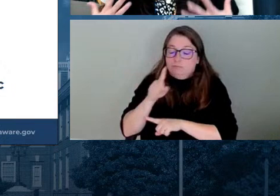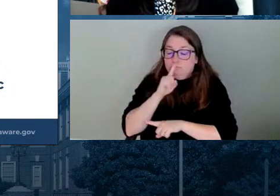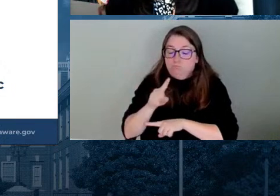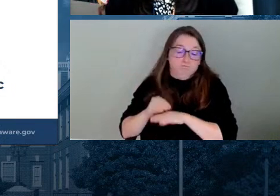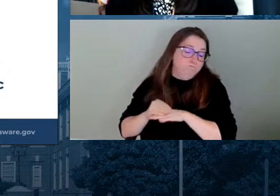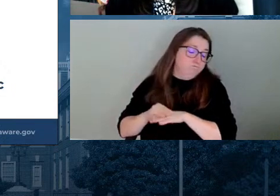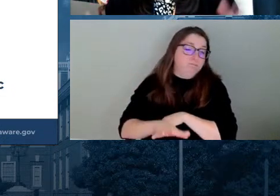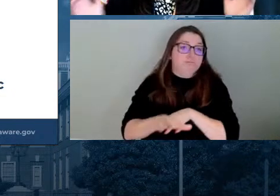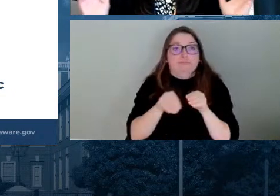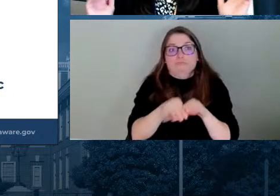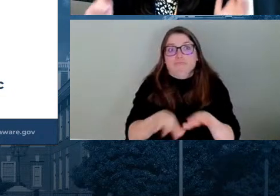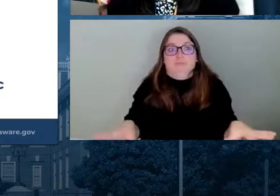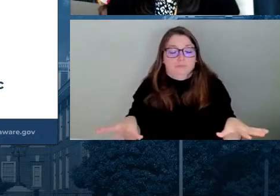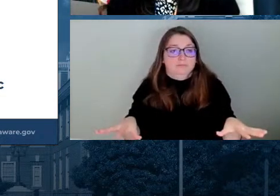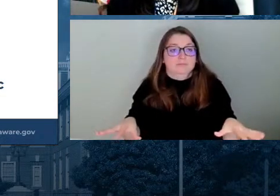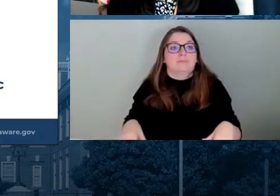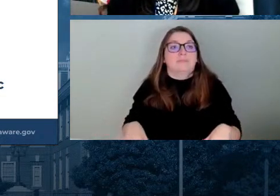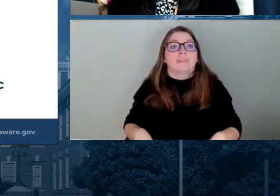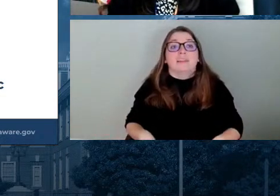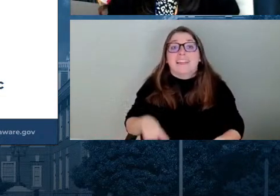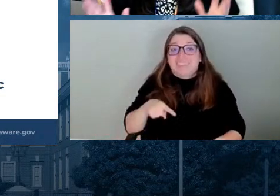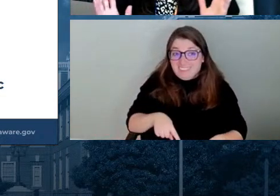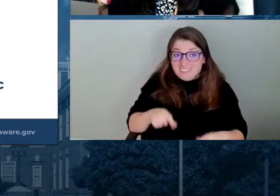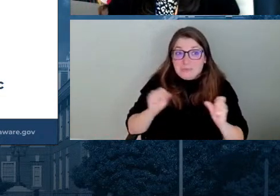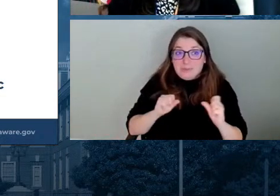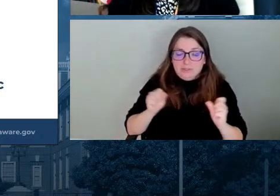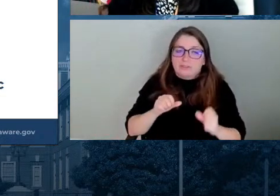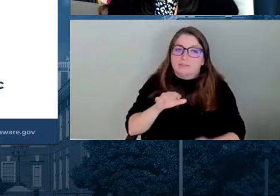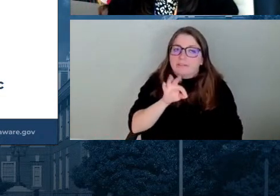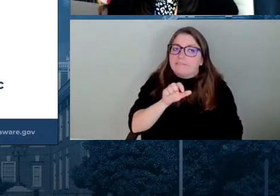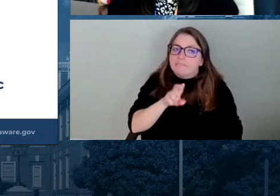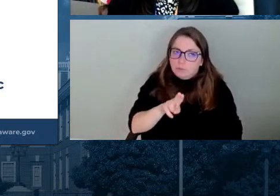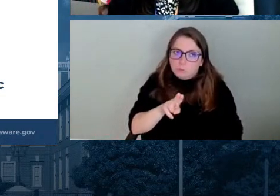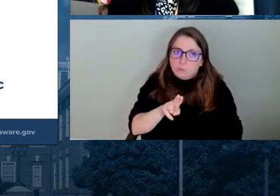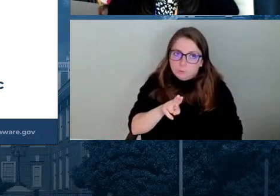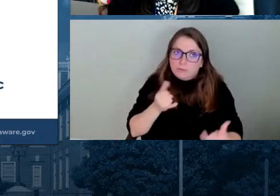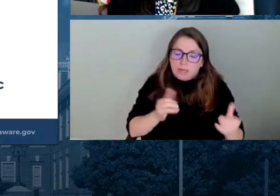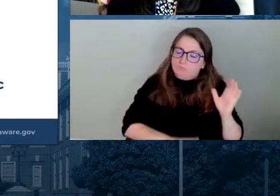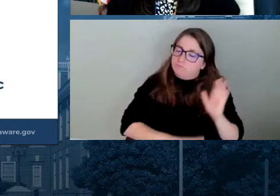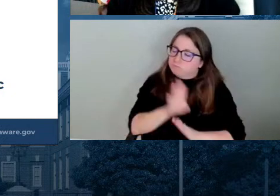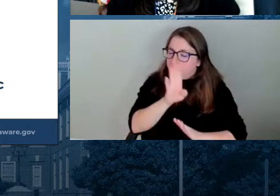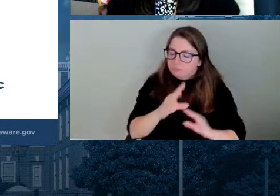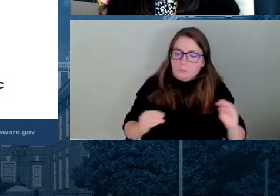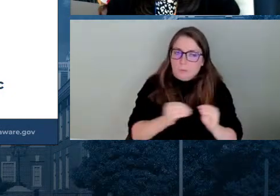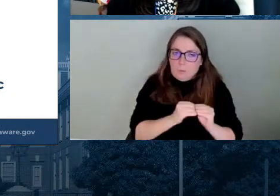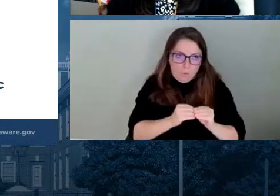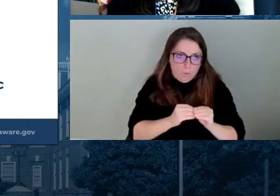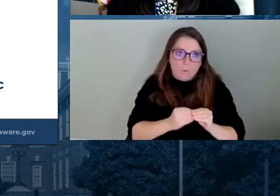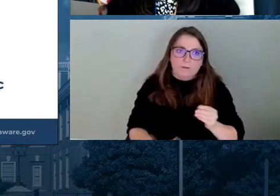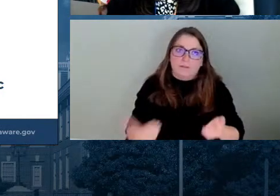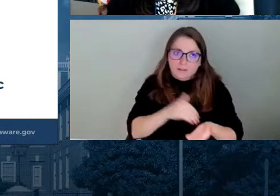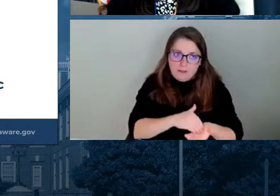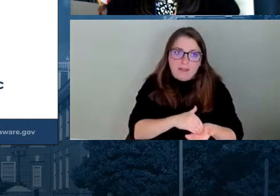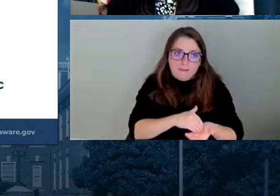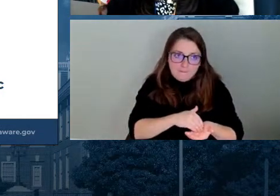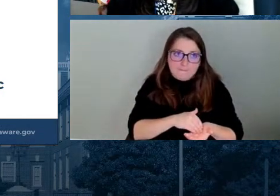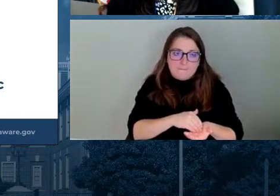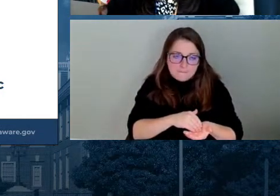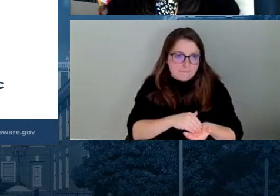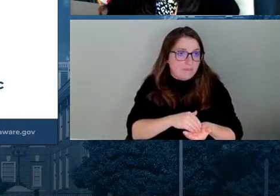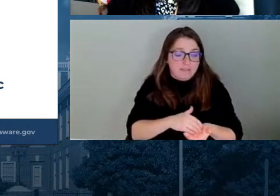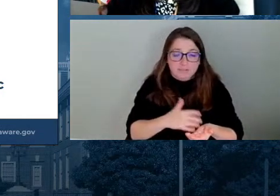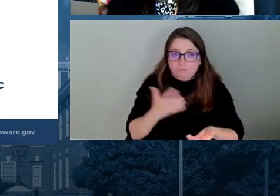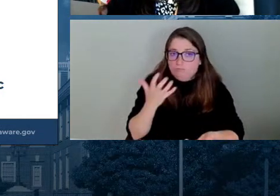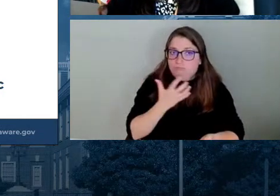are starting to see, and flu has roared back in with a level of intensity that is